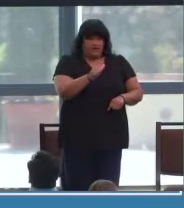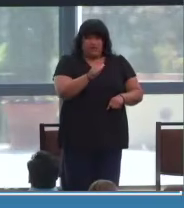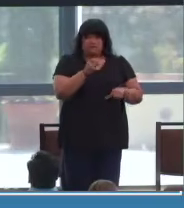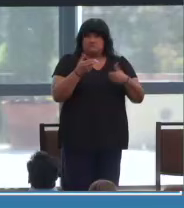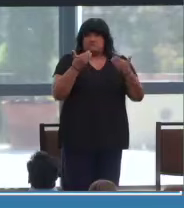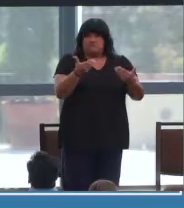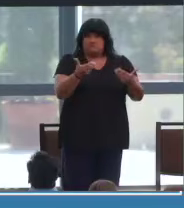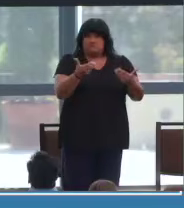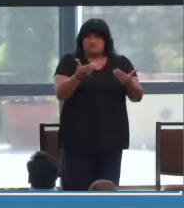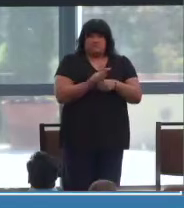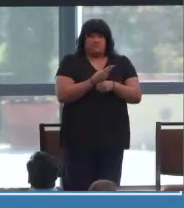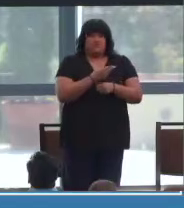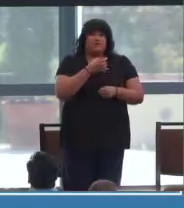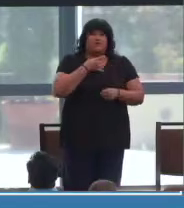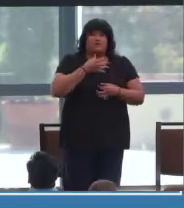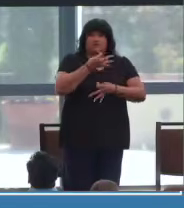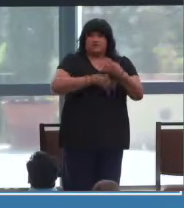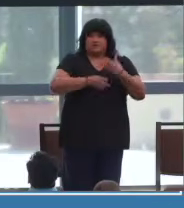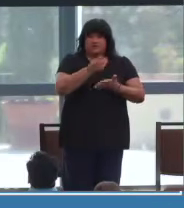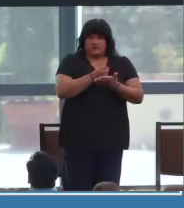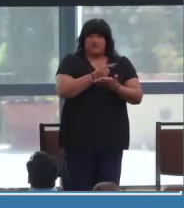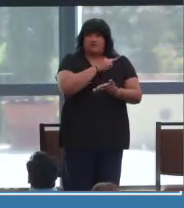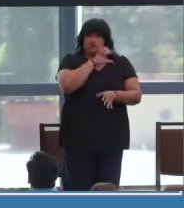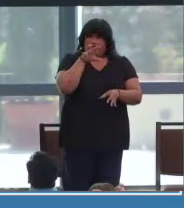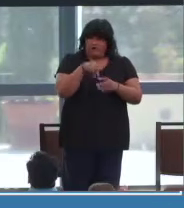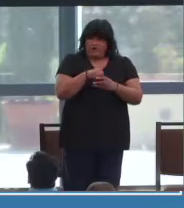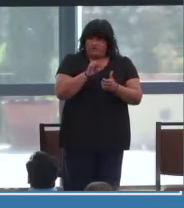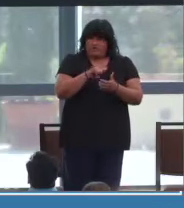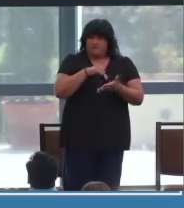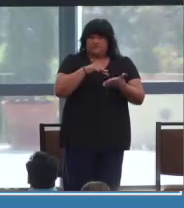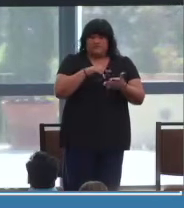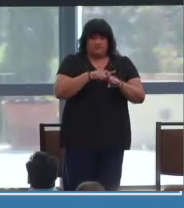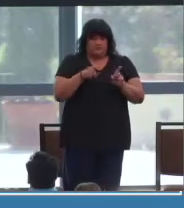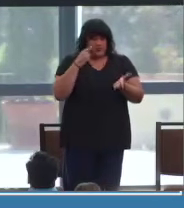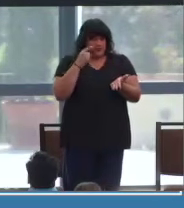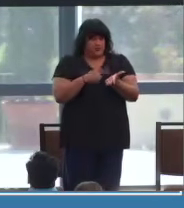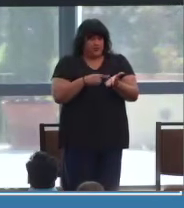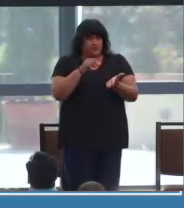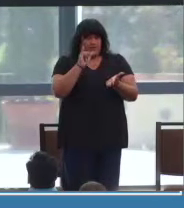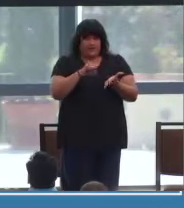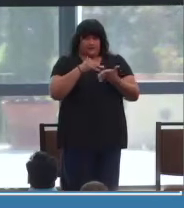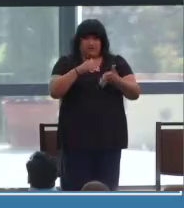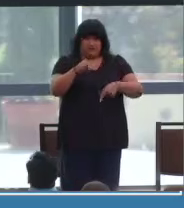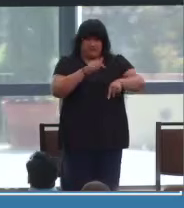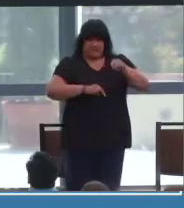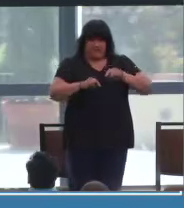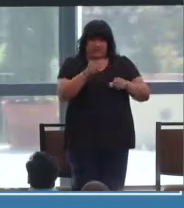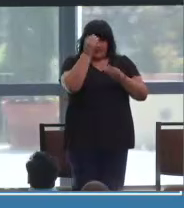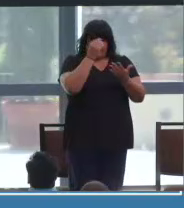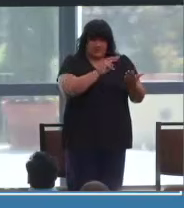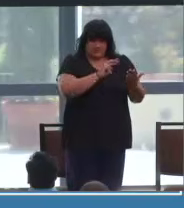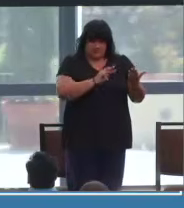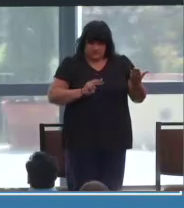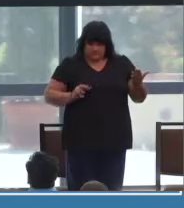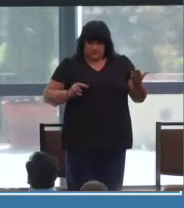therapy yet, and you could enter the study. And what they actually found when they went back and looked at the data is if you started